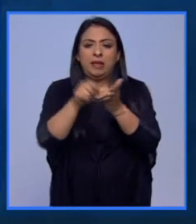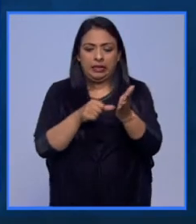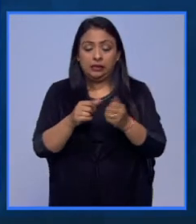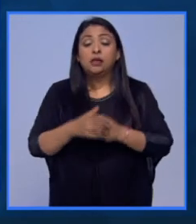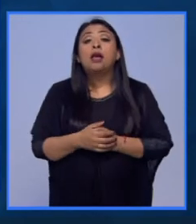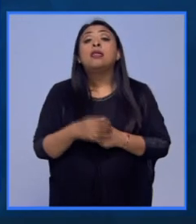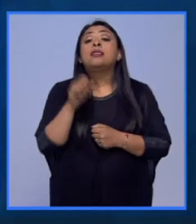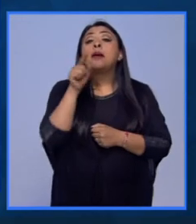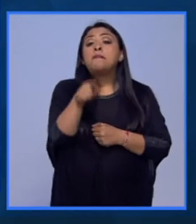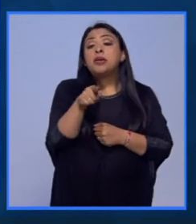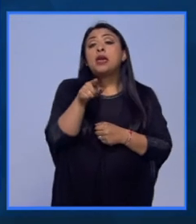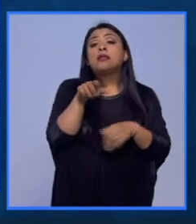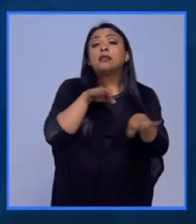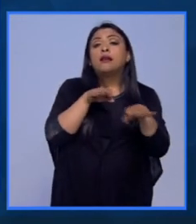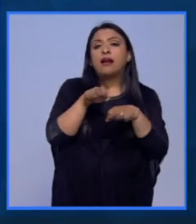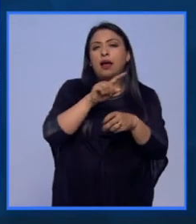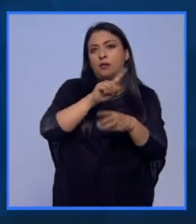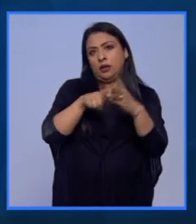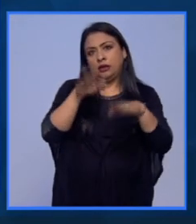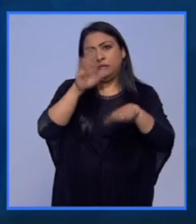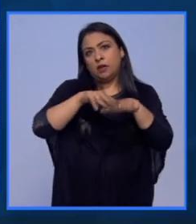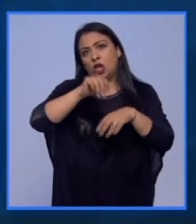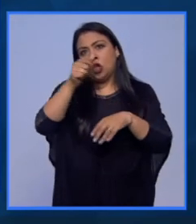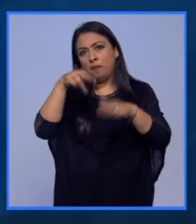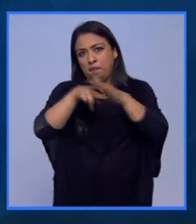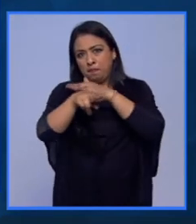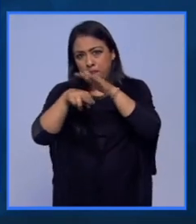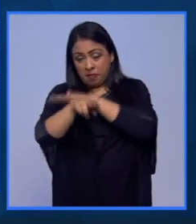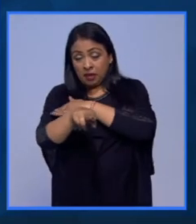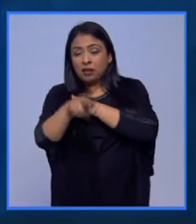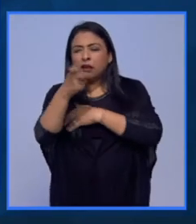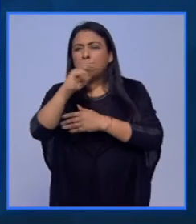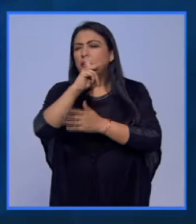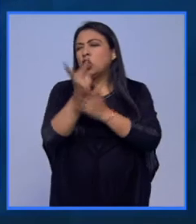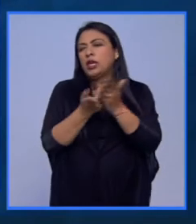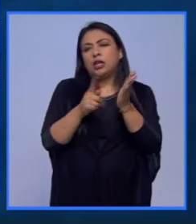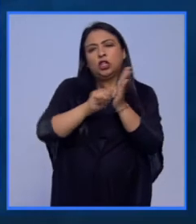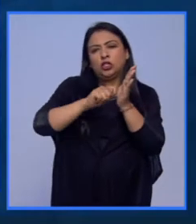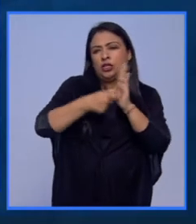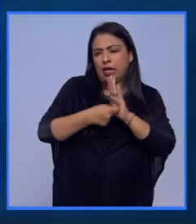We're creating three more. They are very kind of technical,